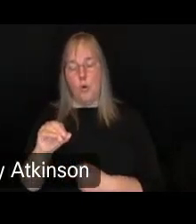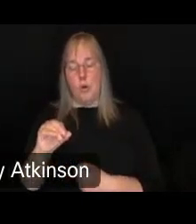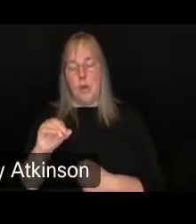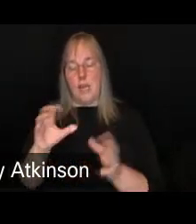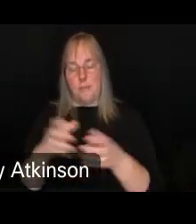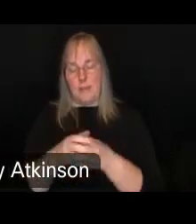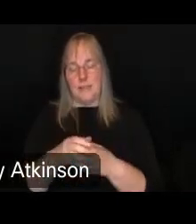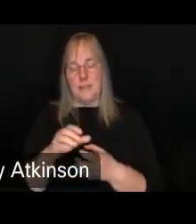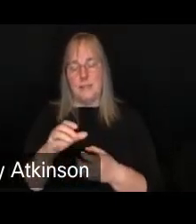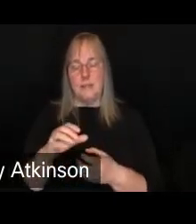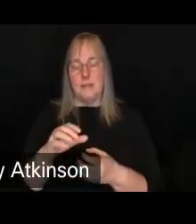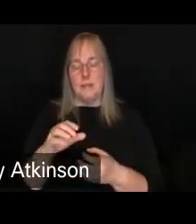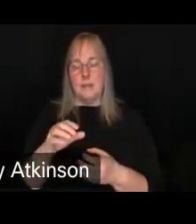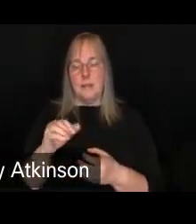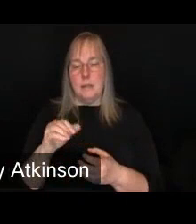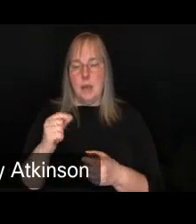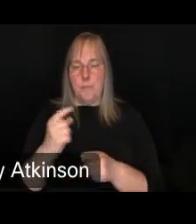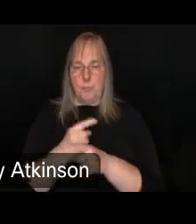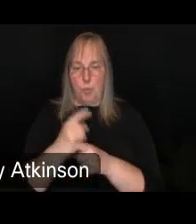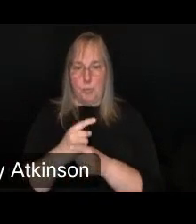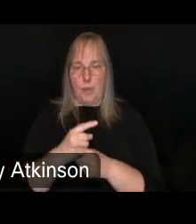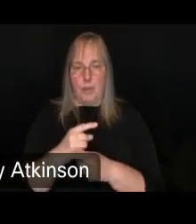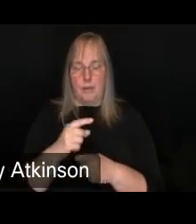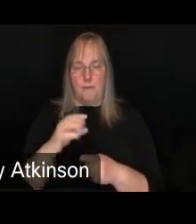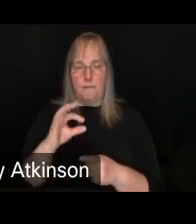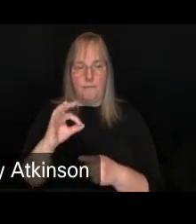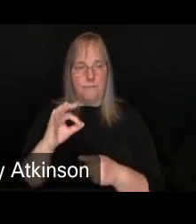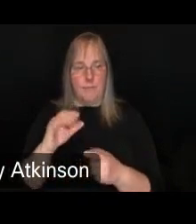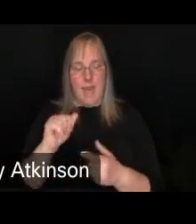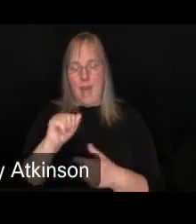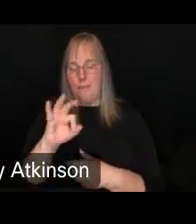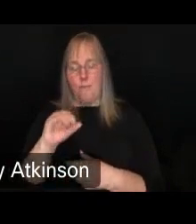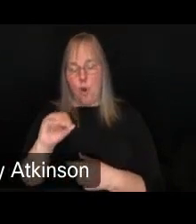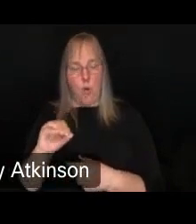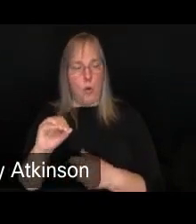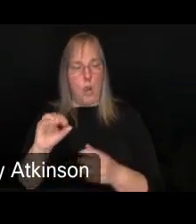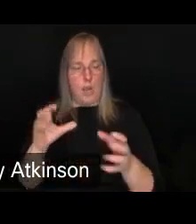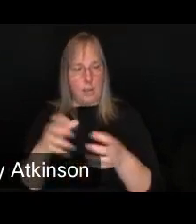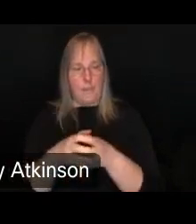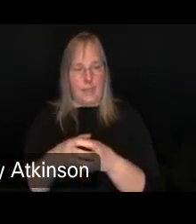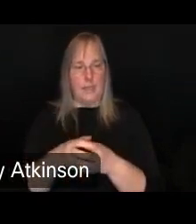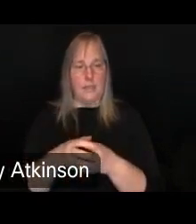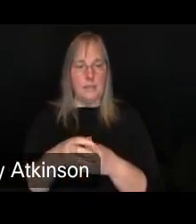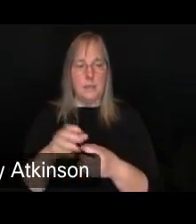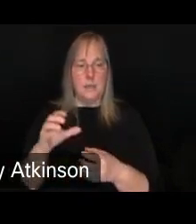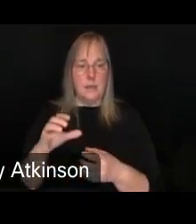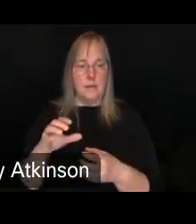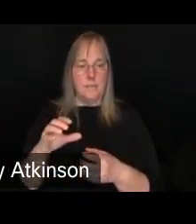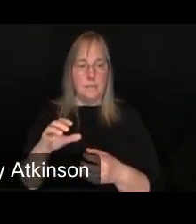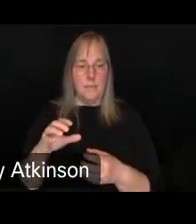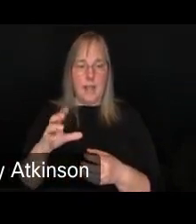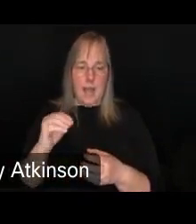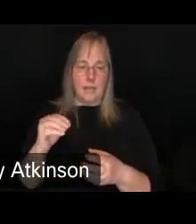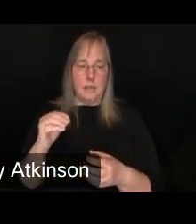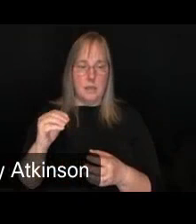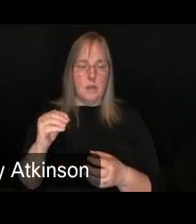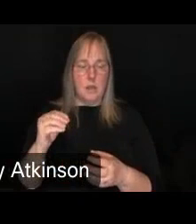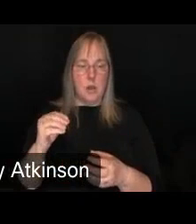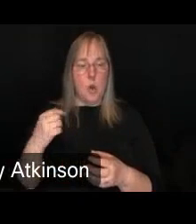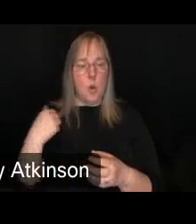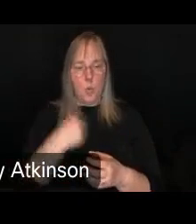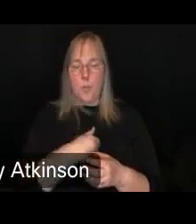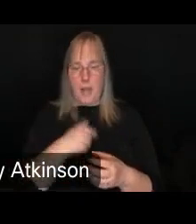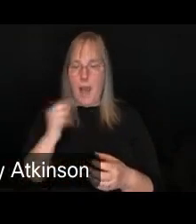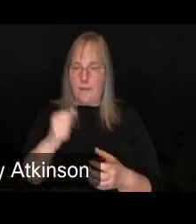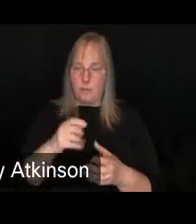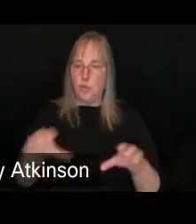1 year after adopting the plan. So a lot of these things have to occur, and we have to complete all these processes before